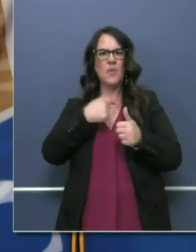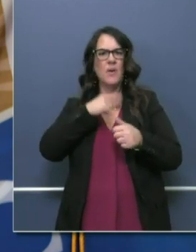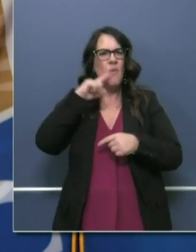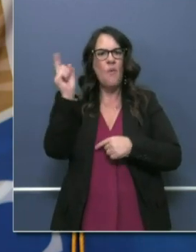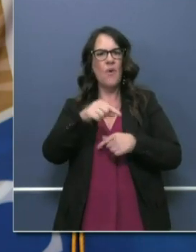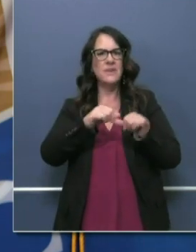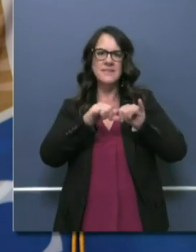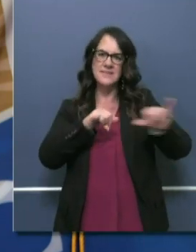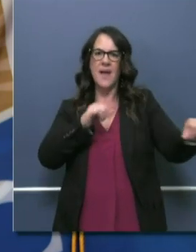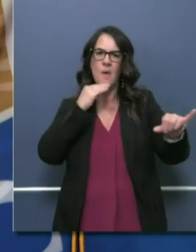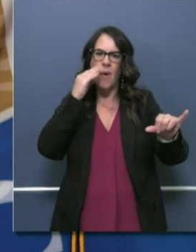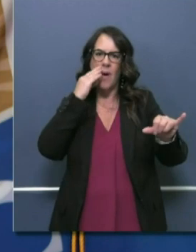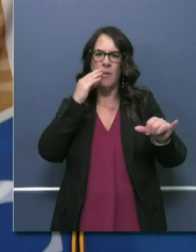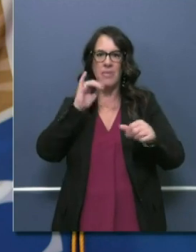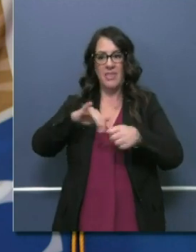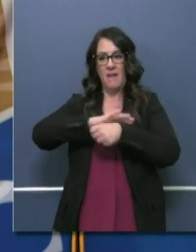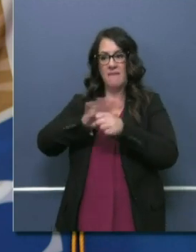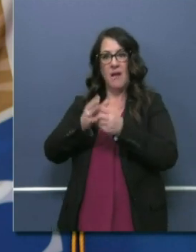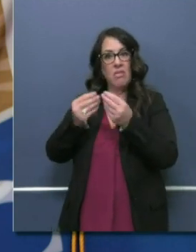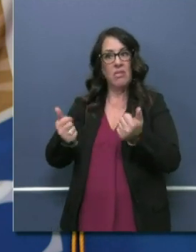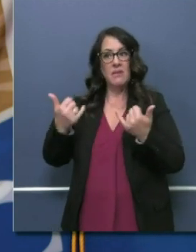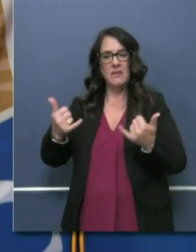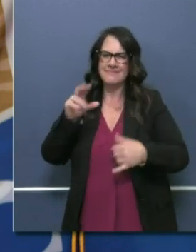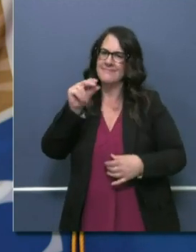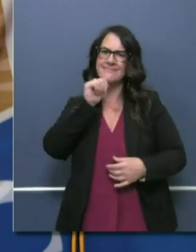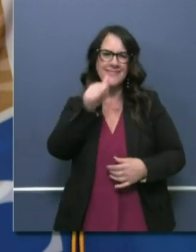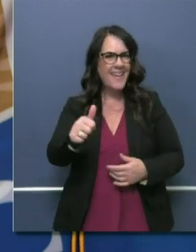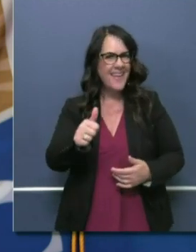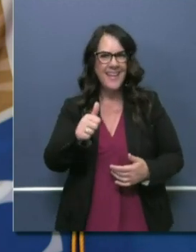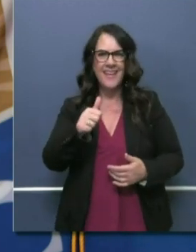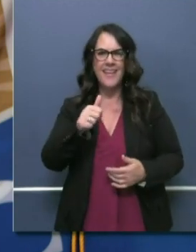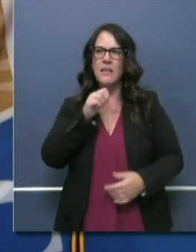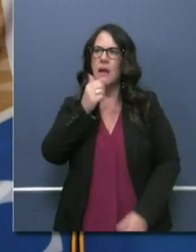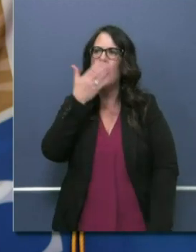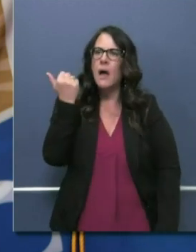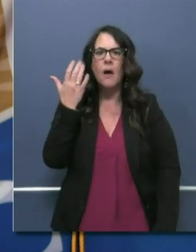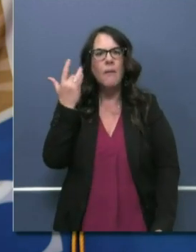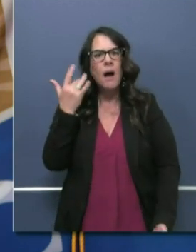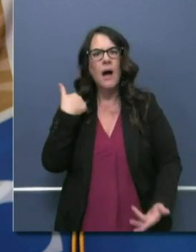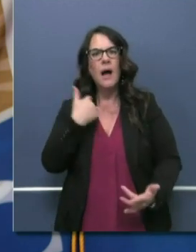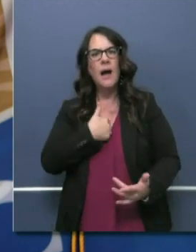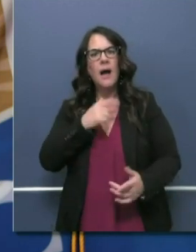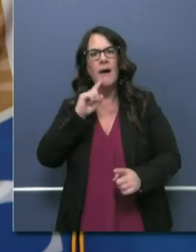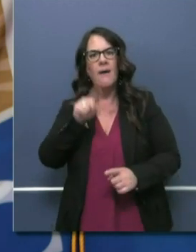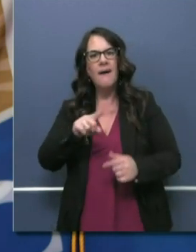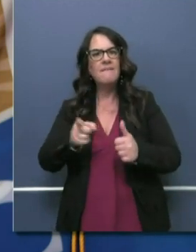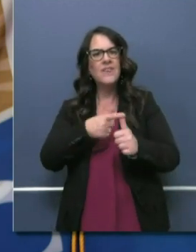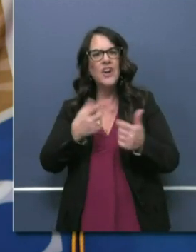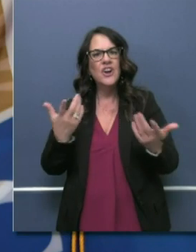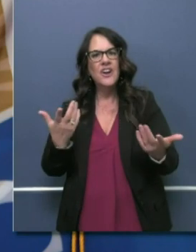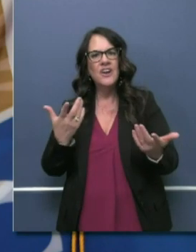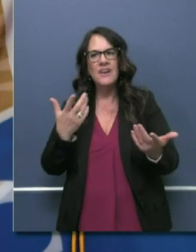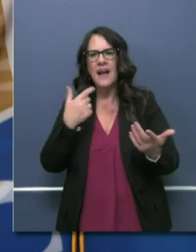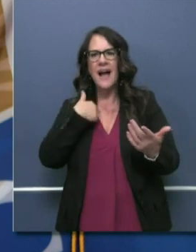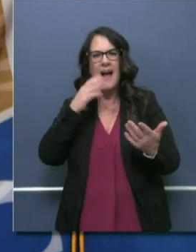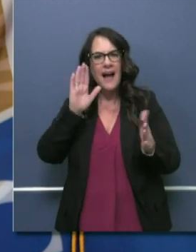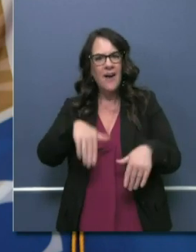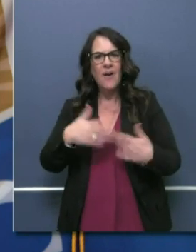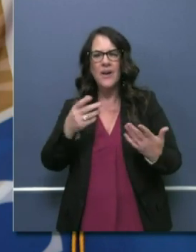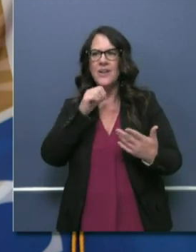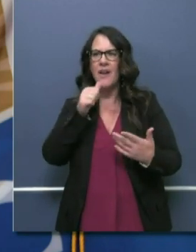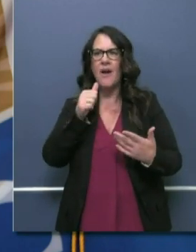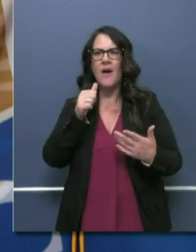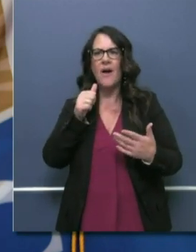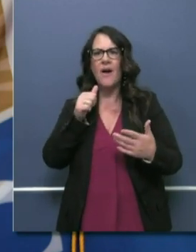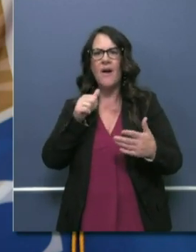gone away. Let's not develop amnesia. Let's not forget why we're in this position in the first place. Let's not be